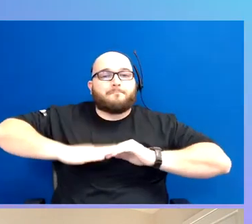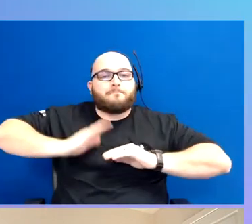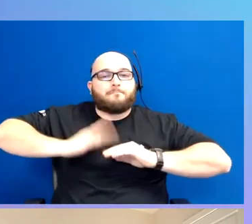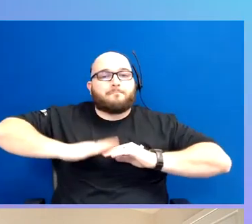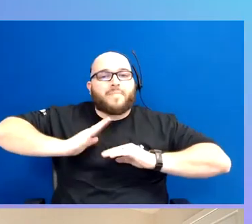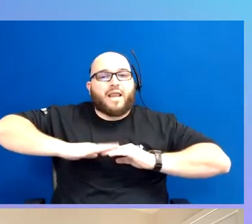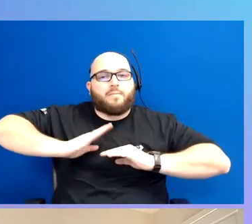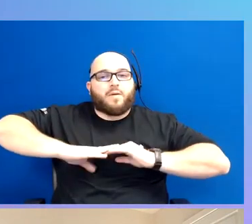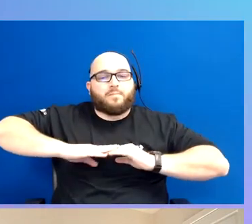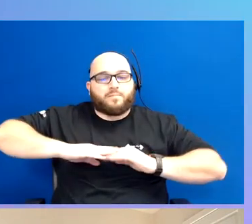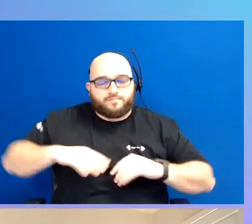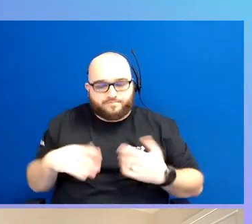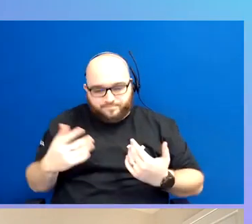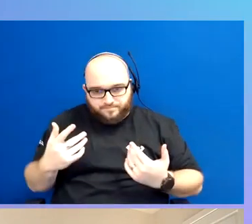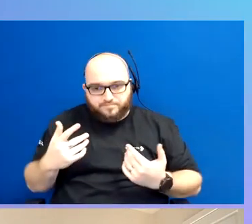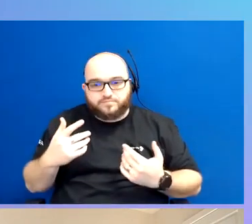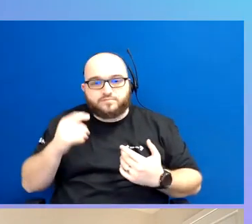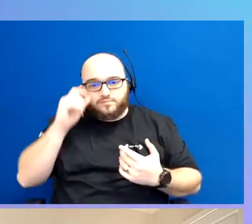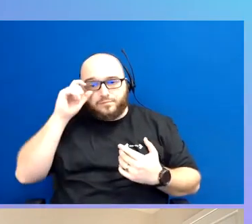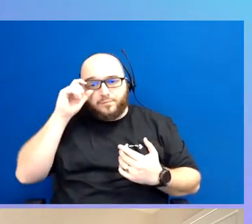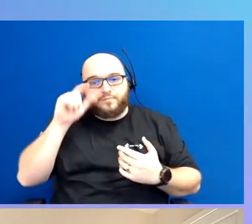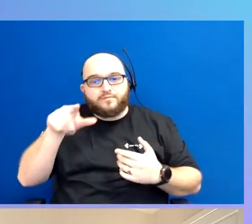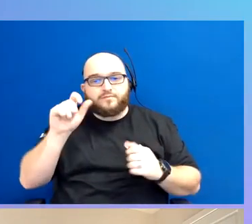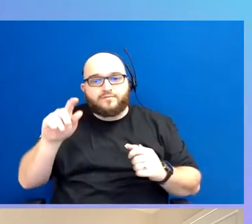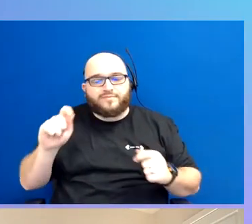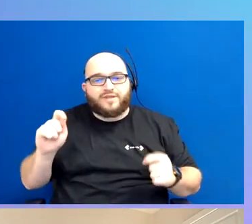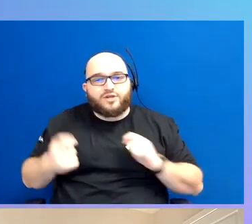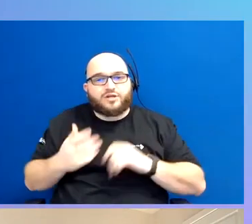recommend following